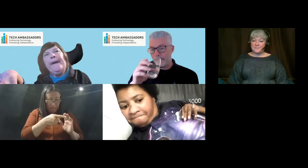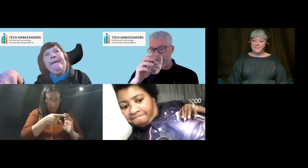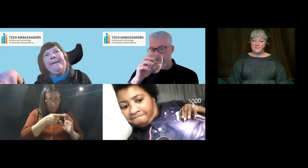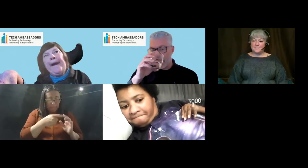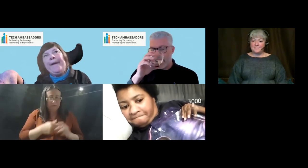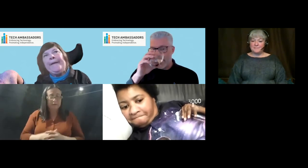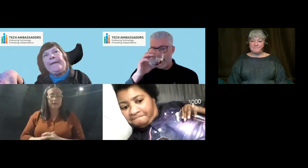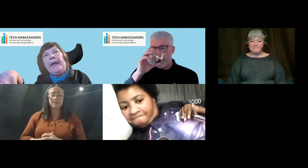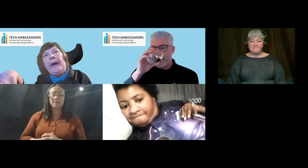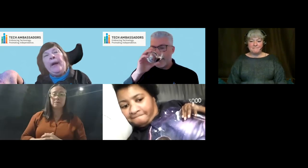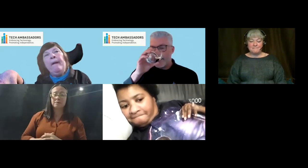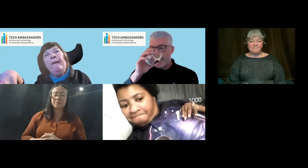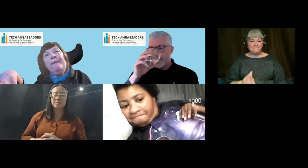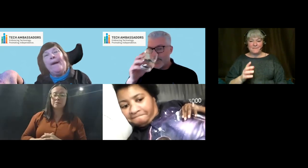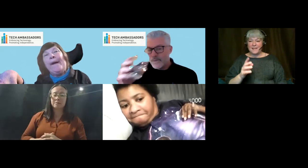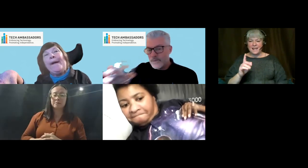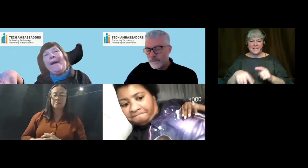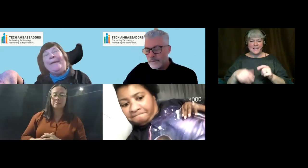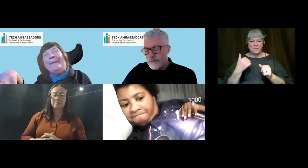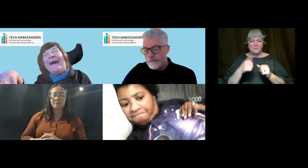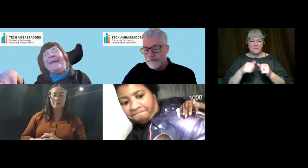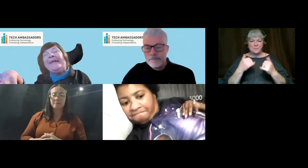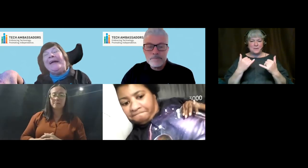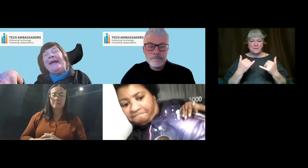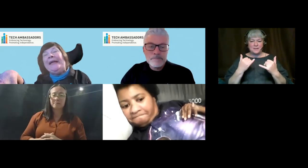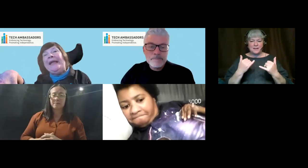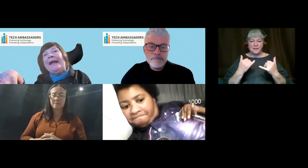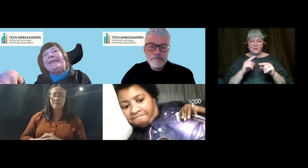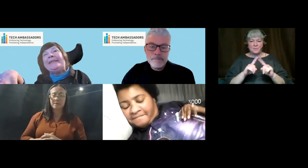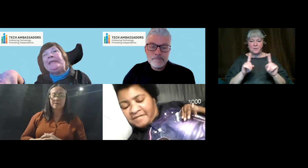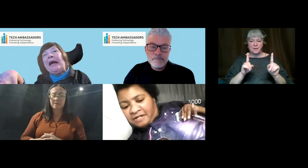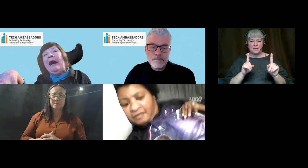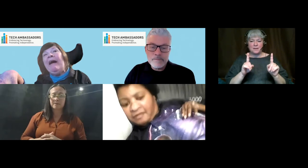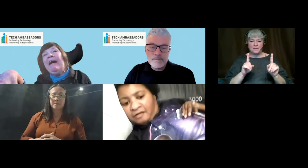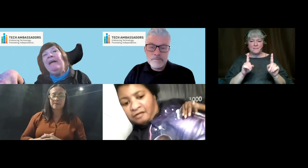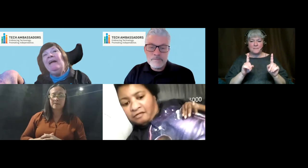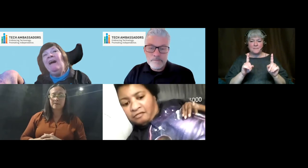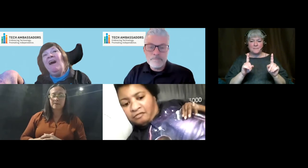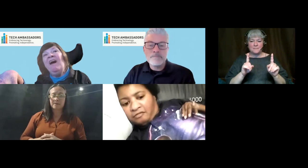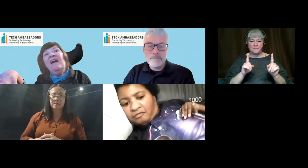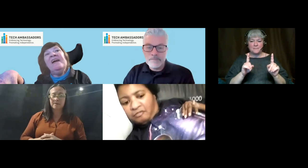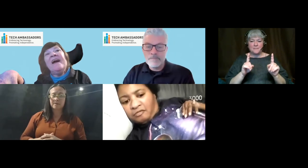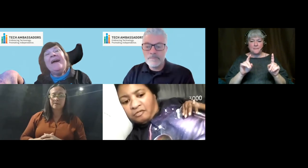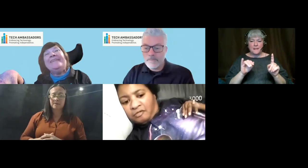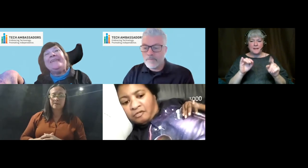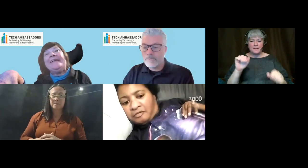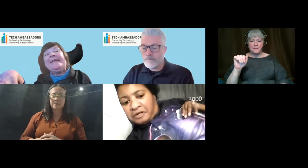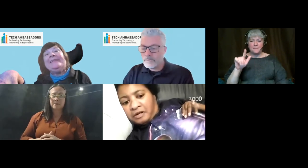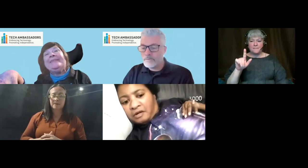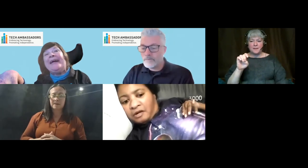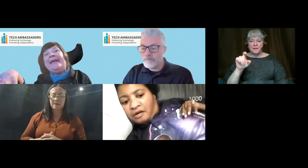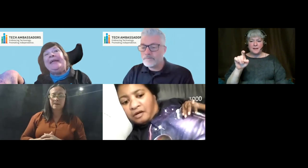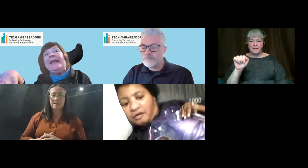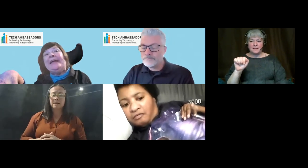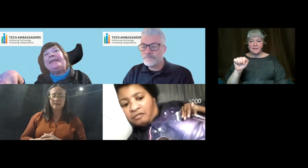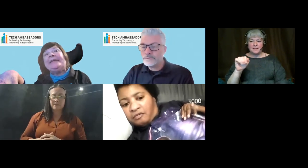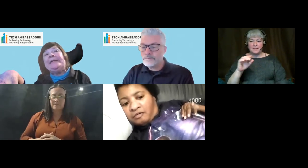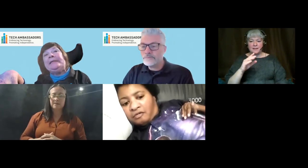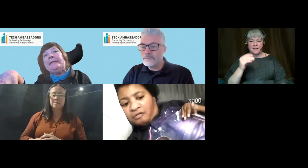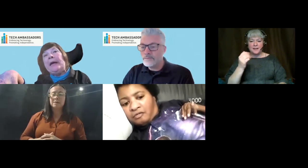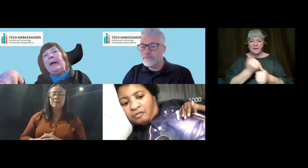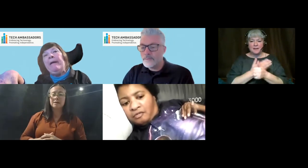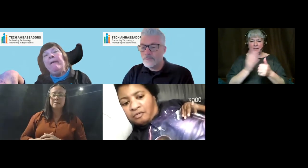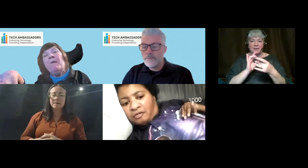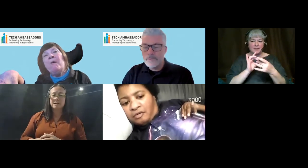he meant like my Alexa and everything my